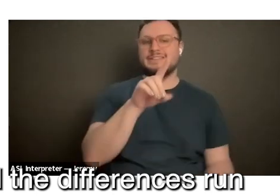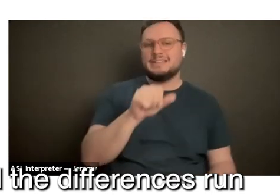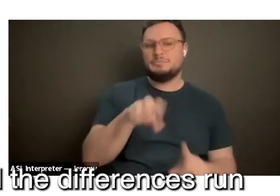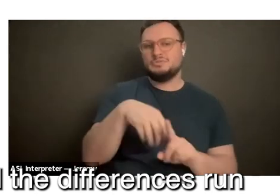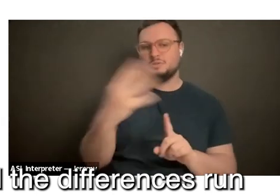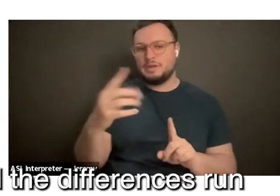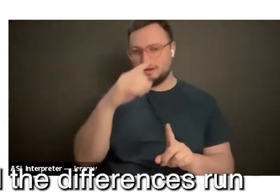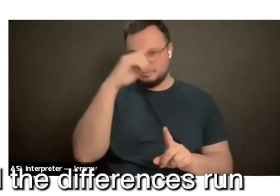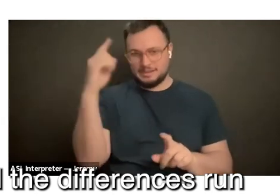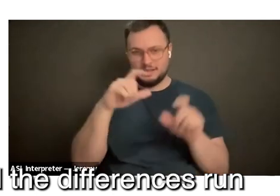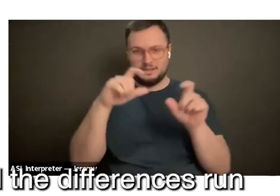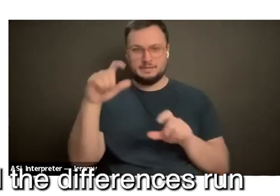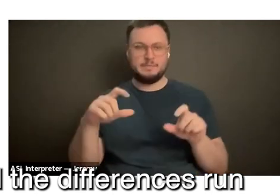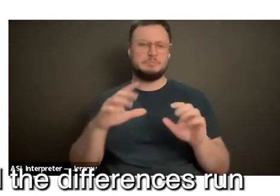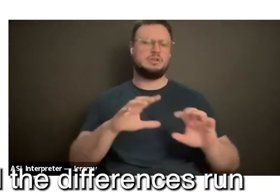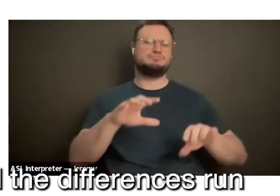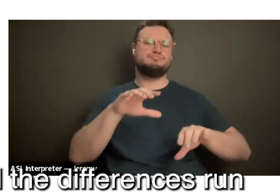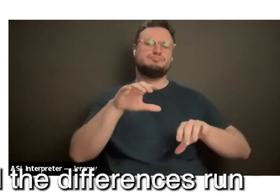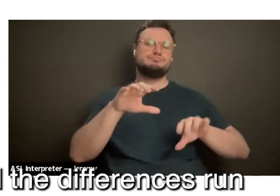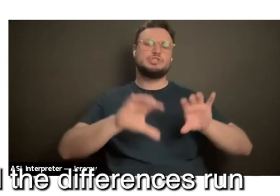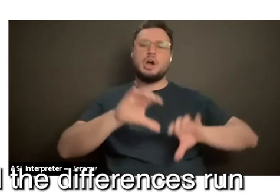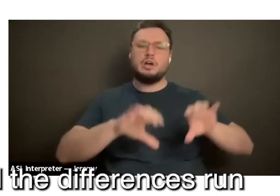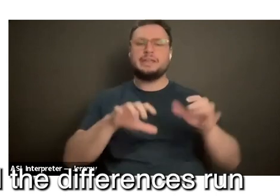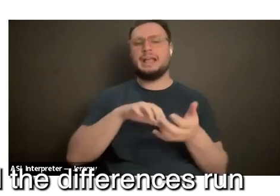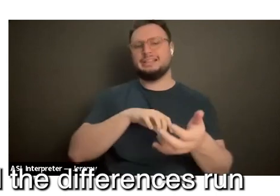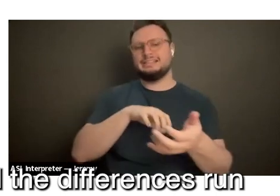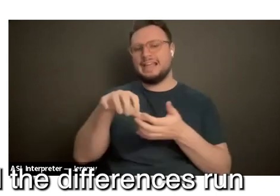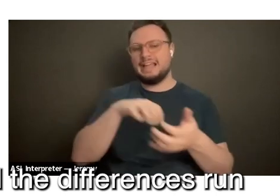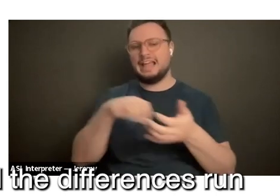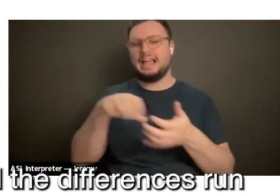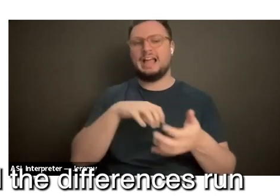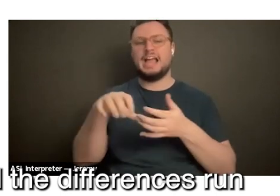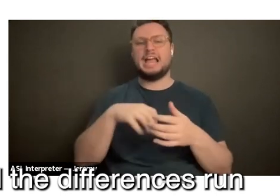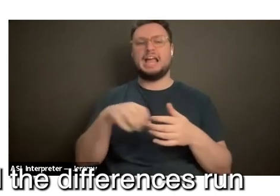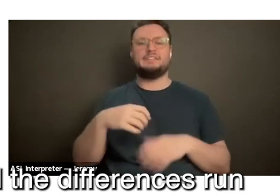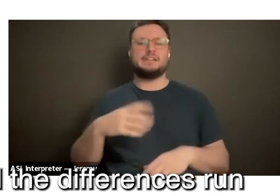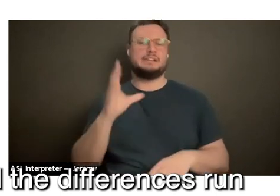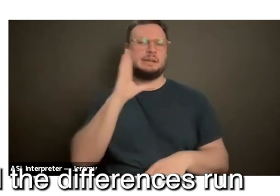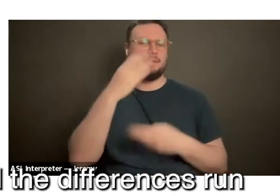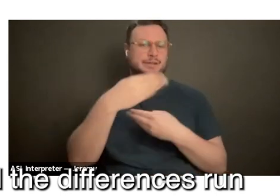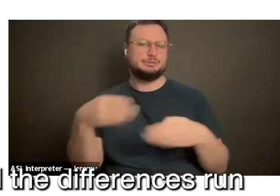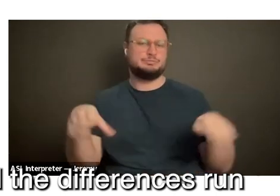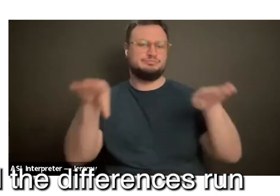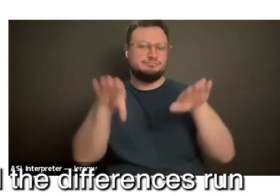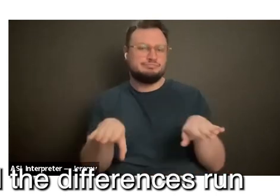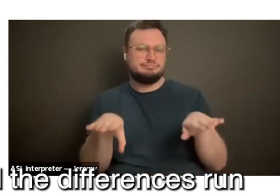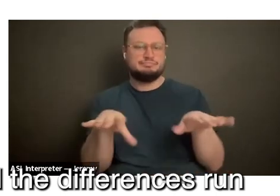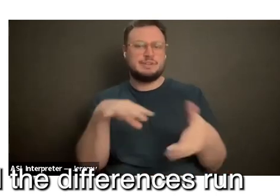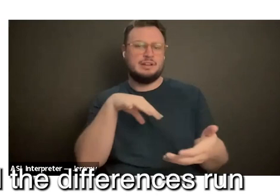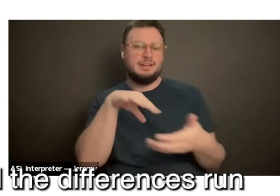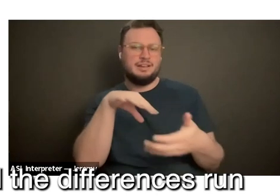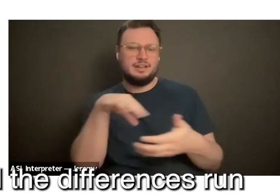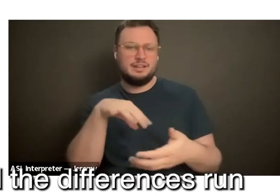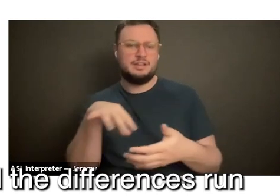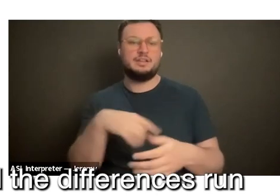have different images and doing different things. One person is wearing a CPAP